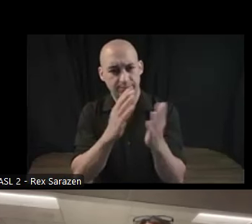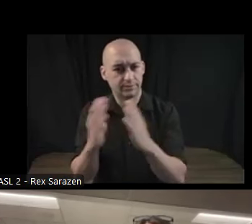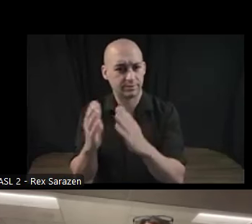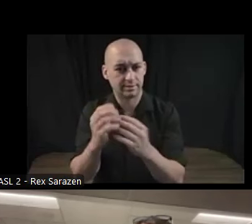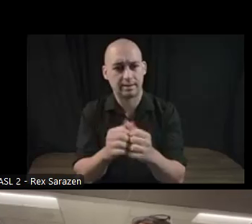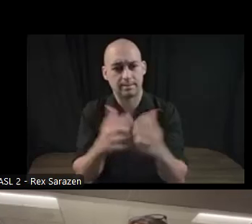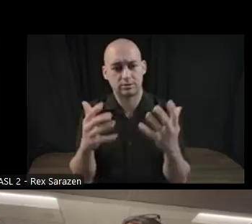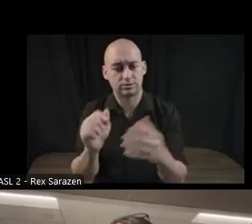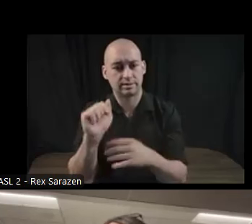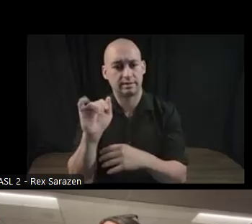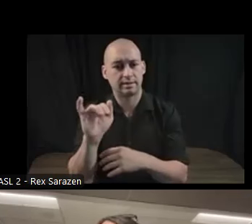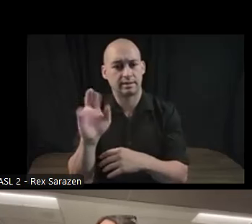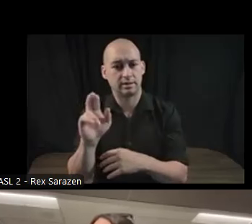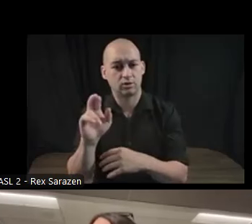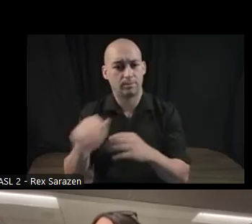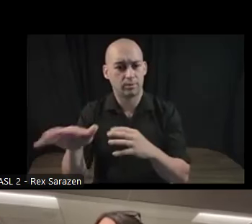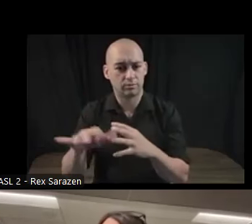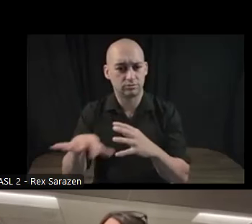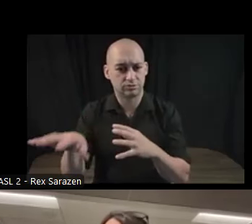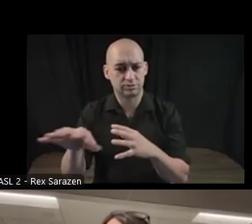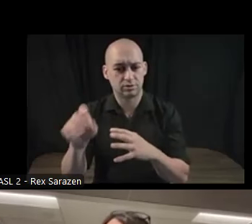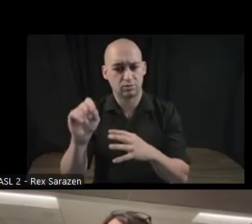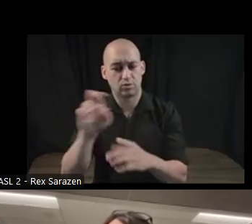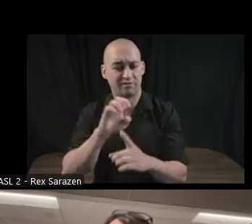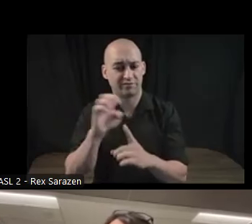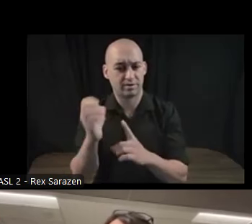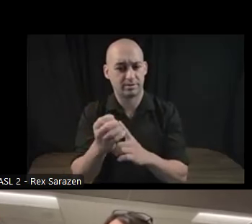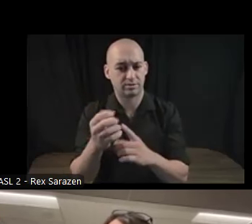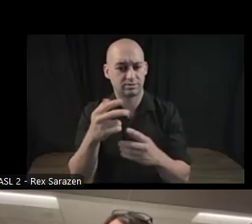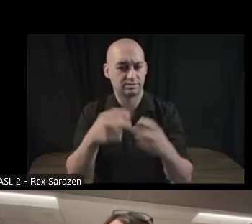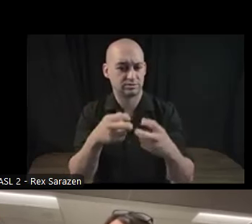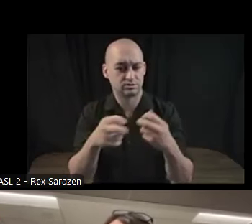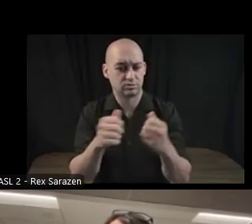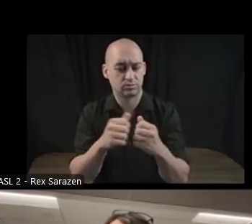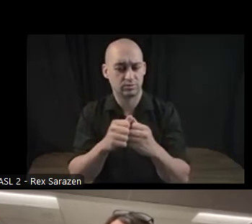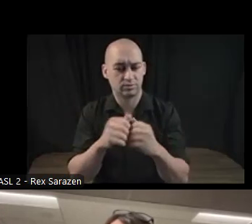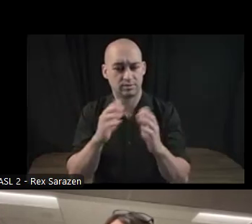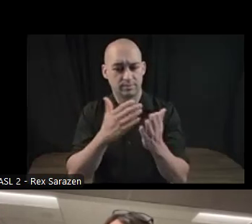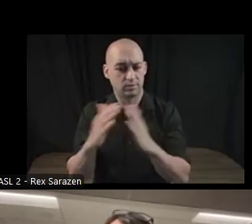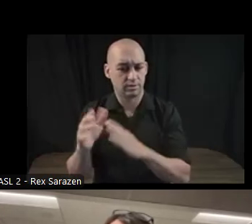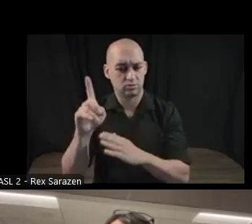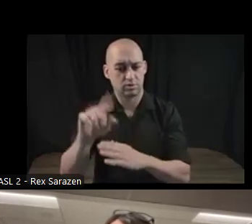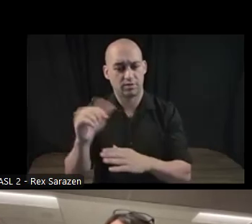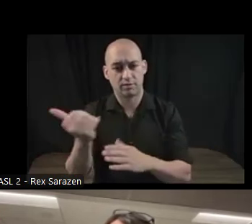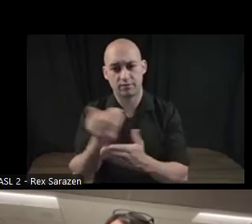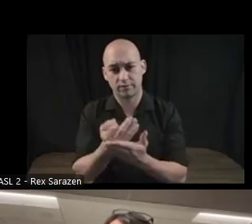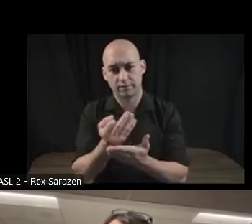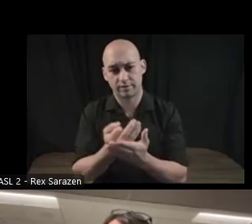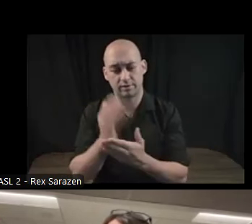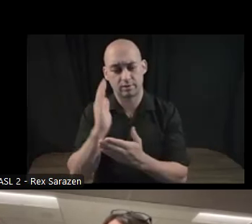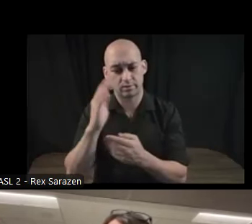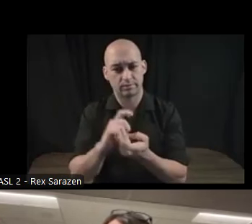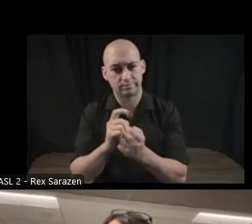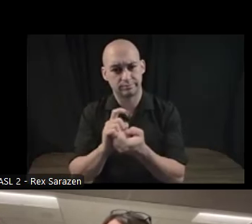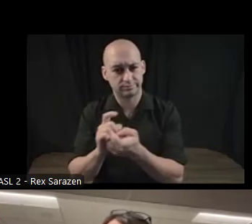or environmental aspects of their respective communities. And that would be one other factor that's a modifiable factor